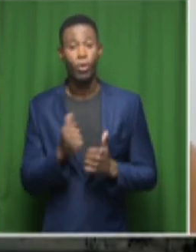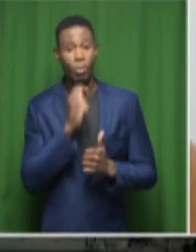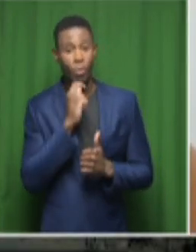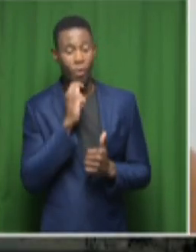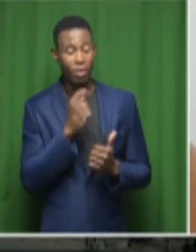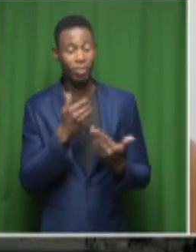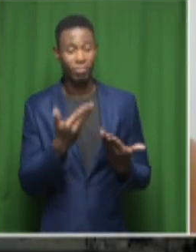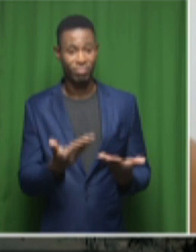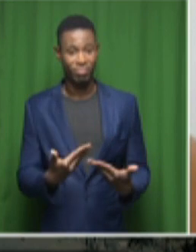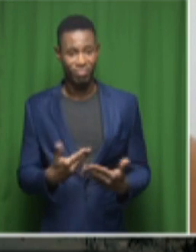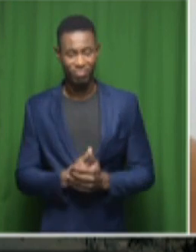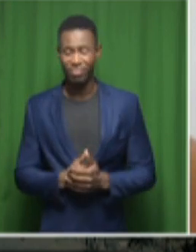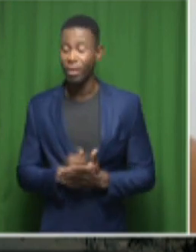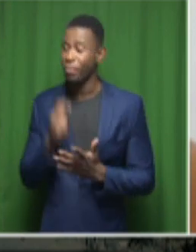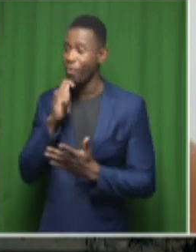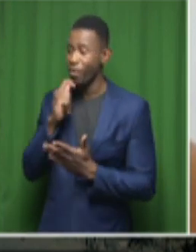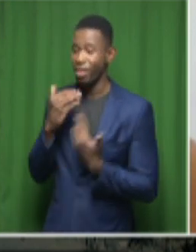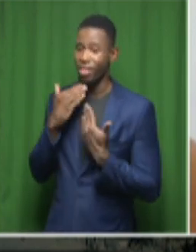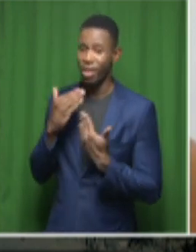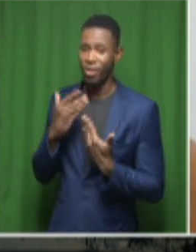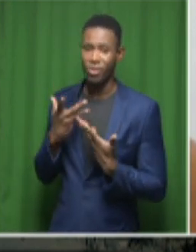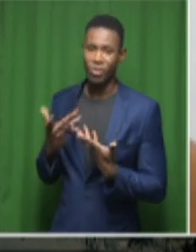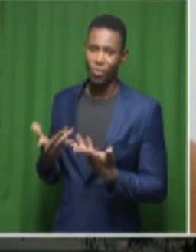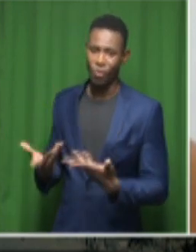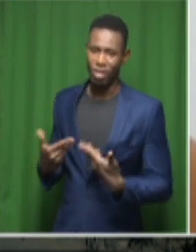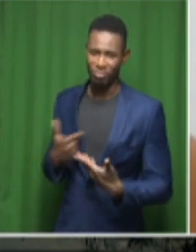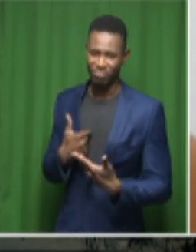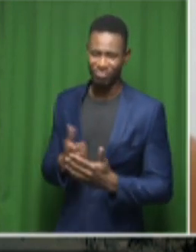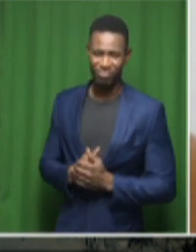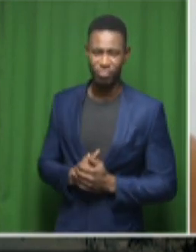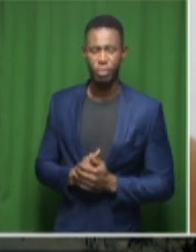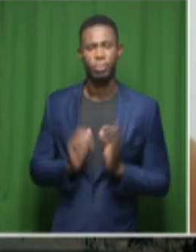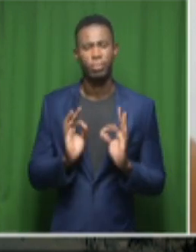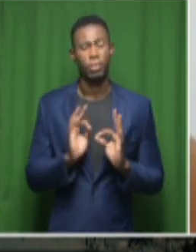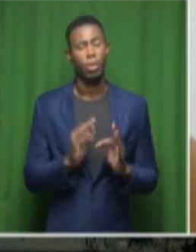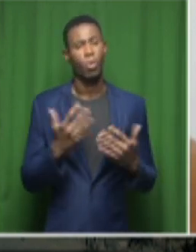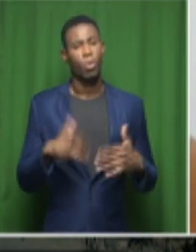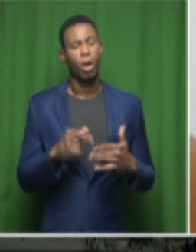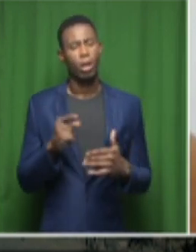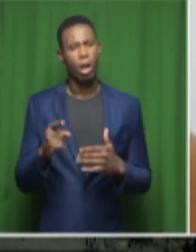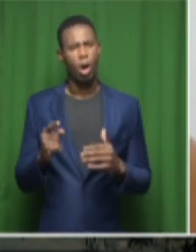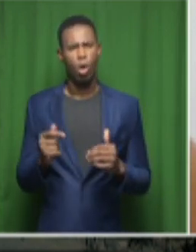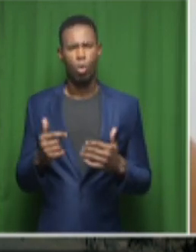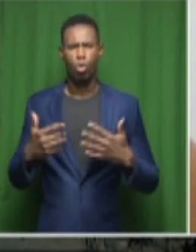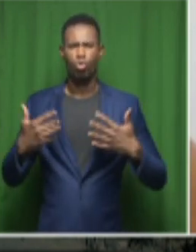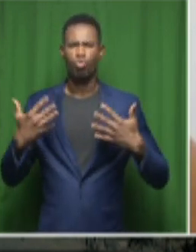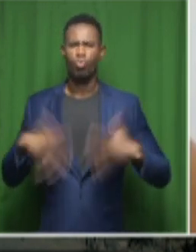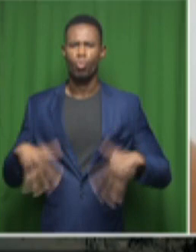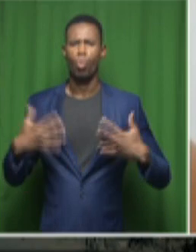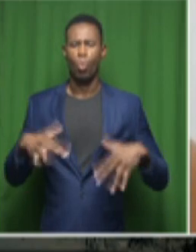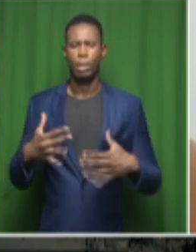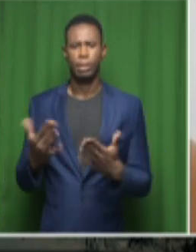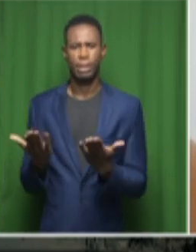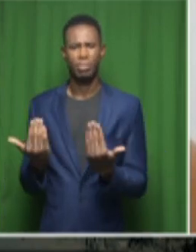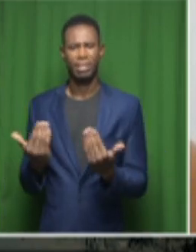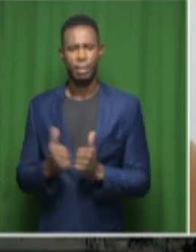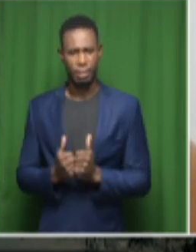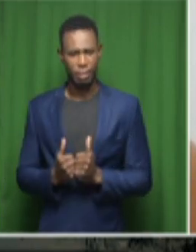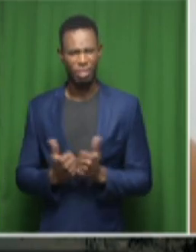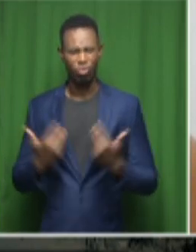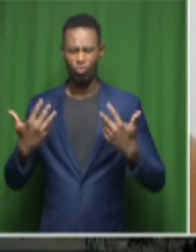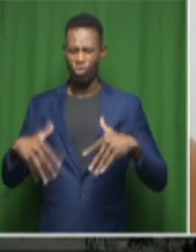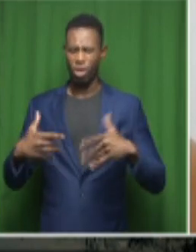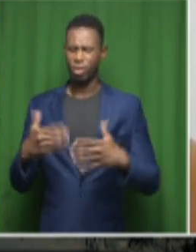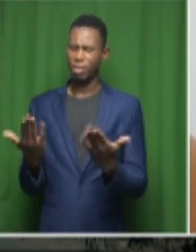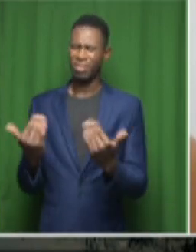Morning, and thank you for the warm welcome. It's an absolute pleasure. Now, the Great Expectation, Nonto, share more on the title and how this